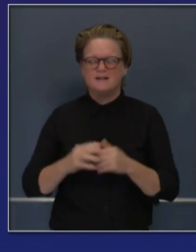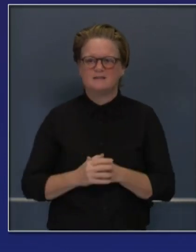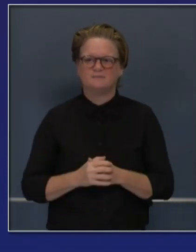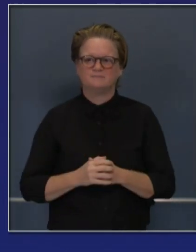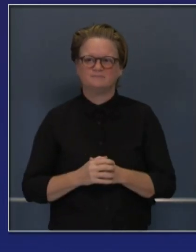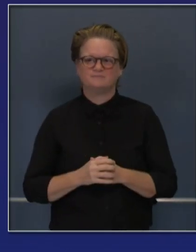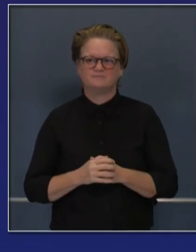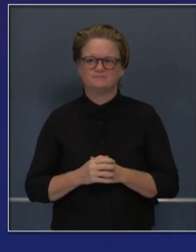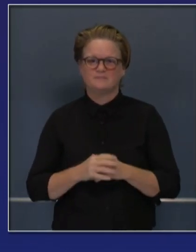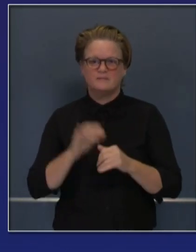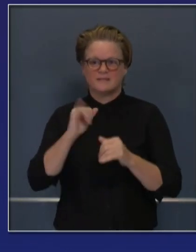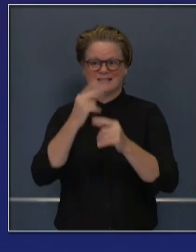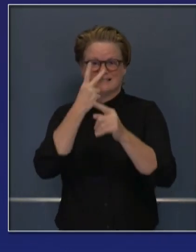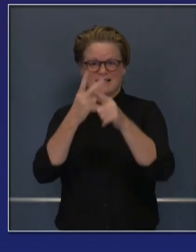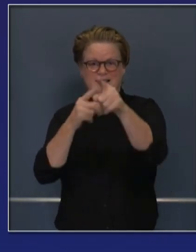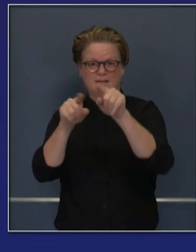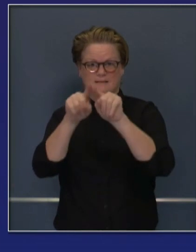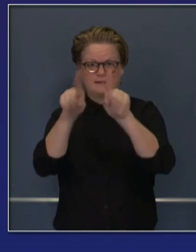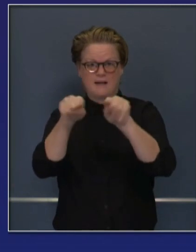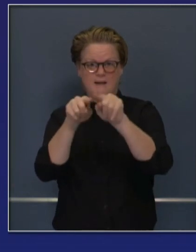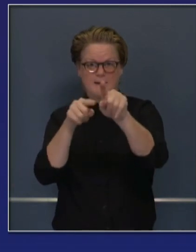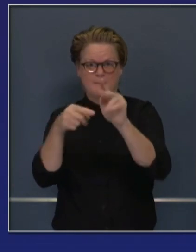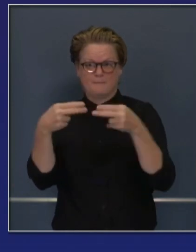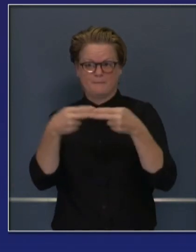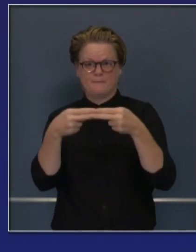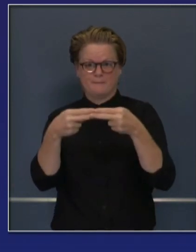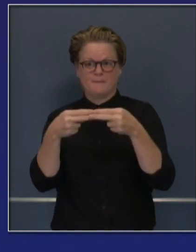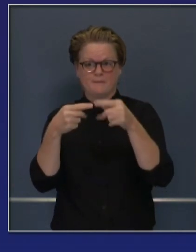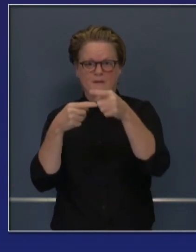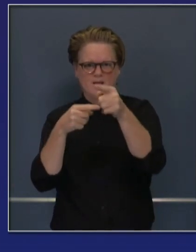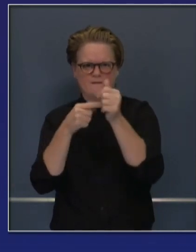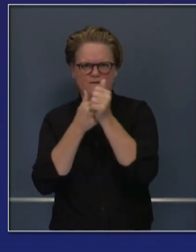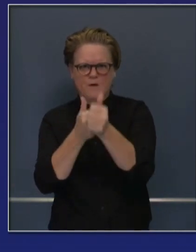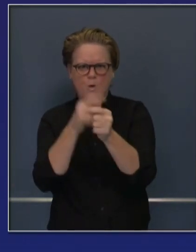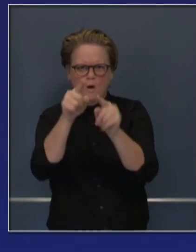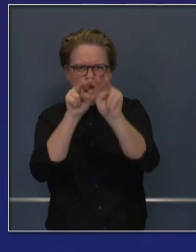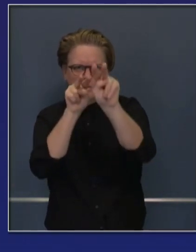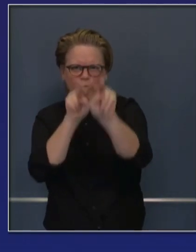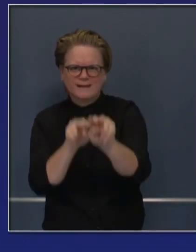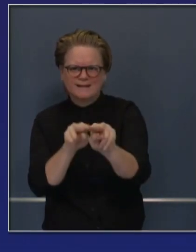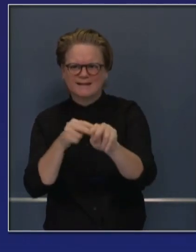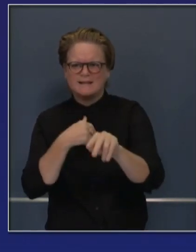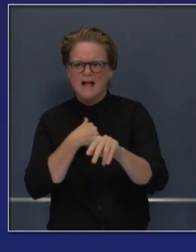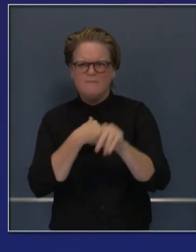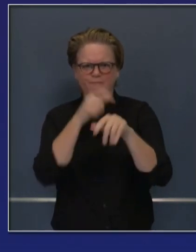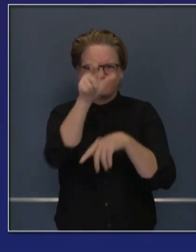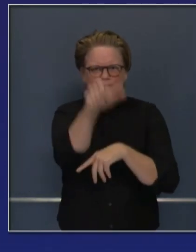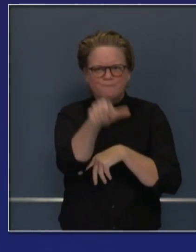a safer economy with these four tiered status